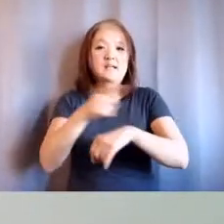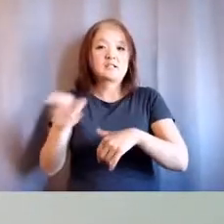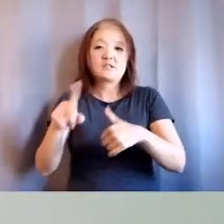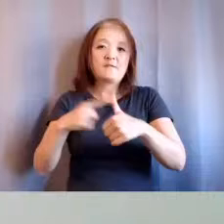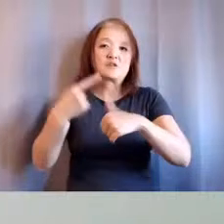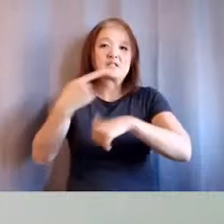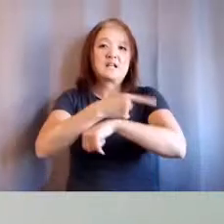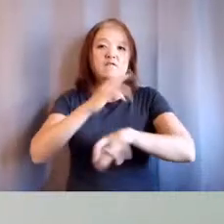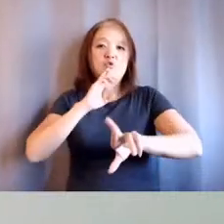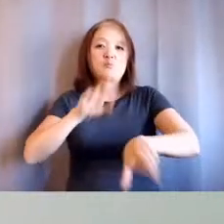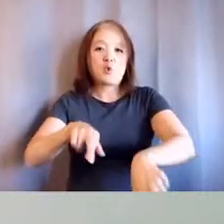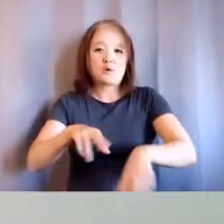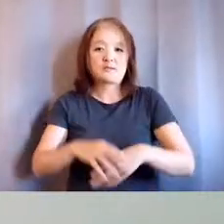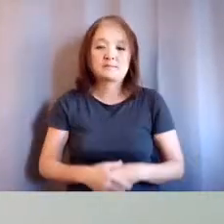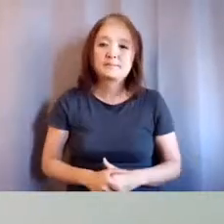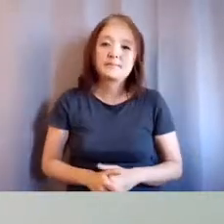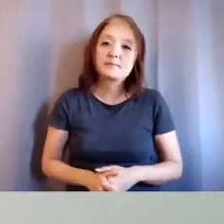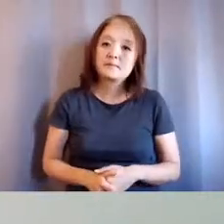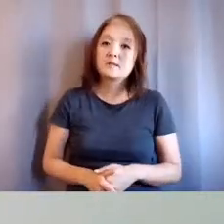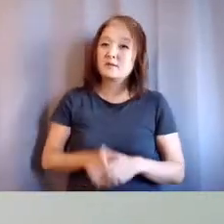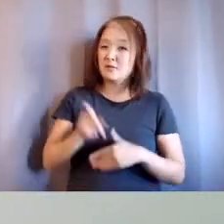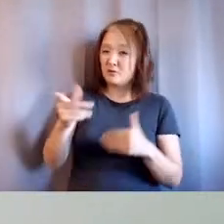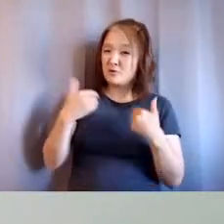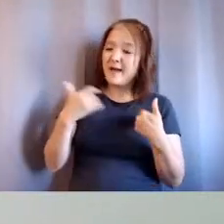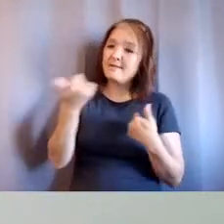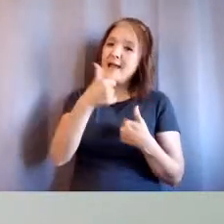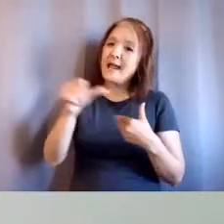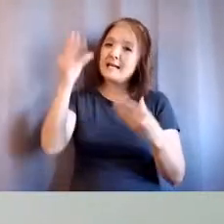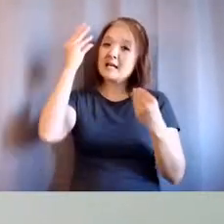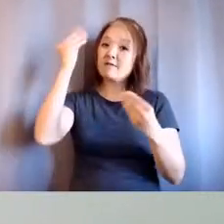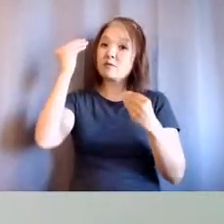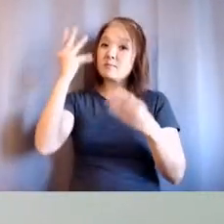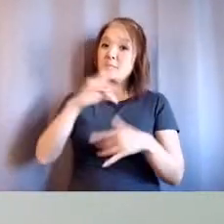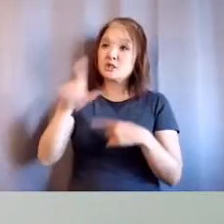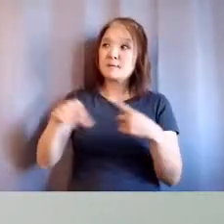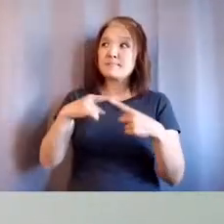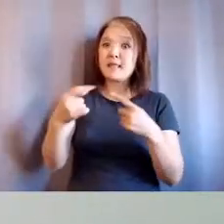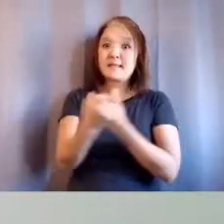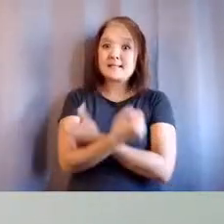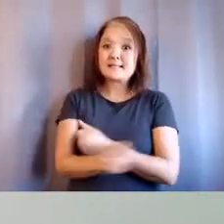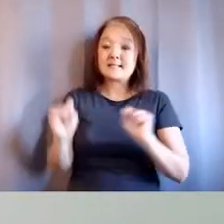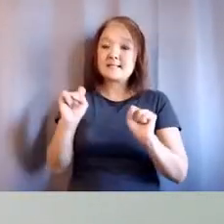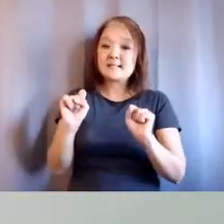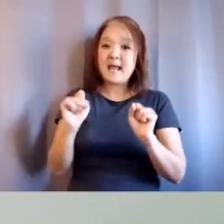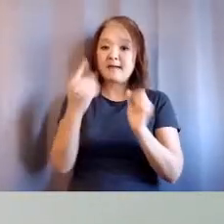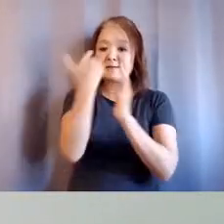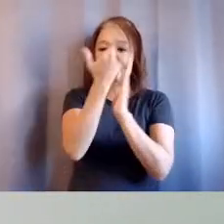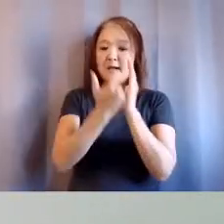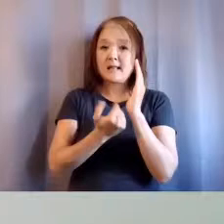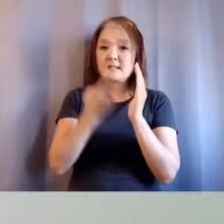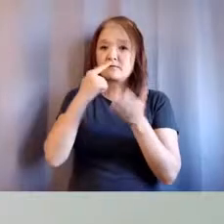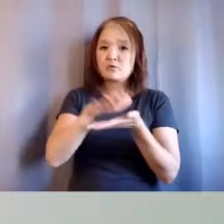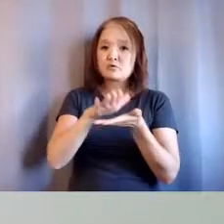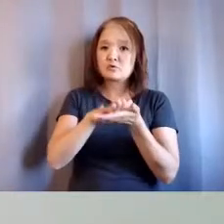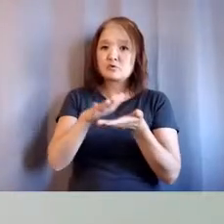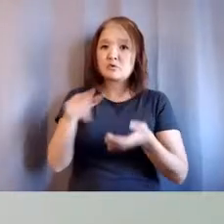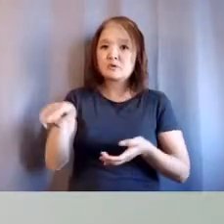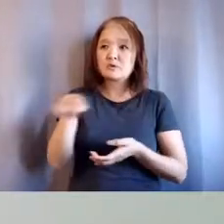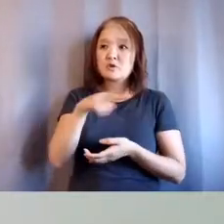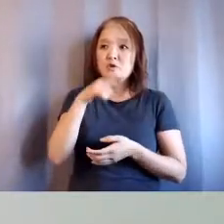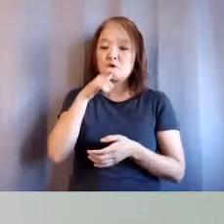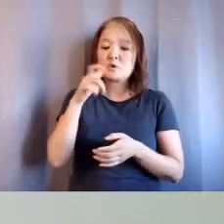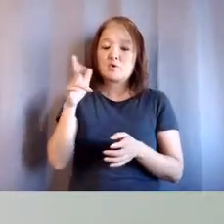reporting. Do you have any information about the safety guidelines for schools that are